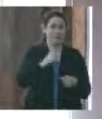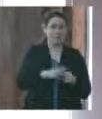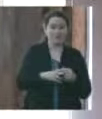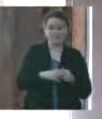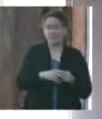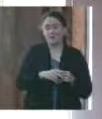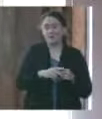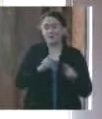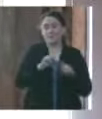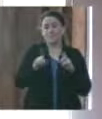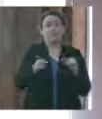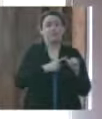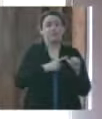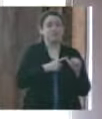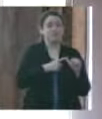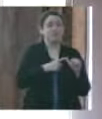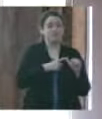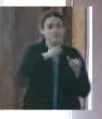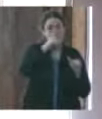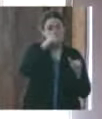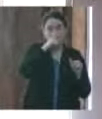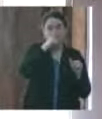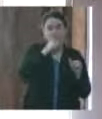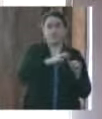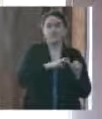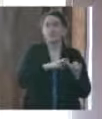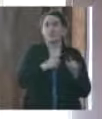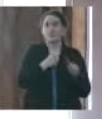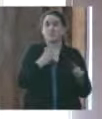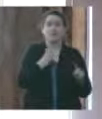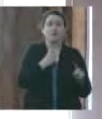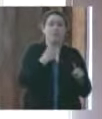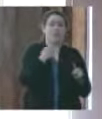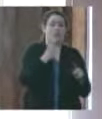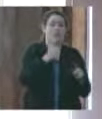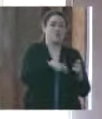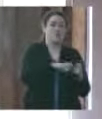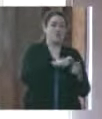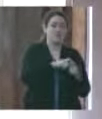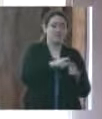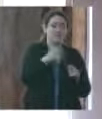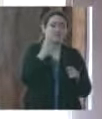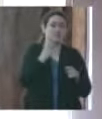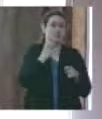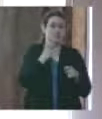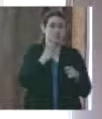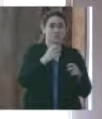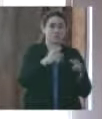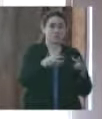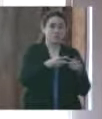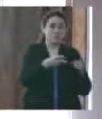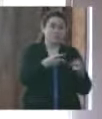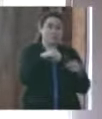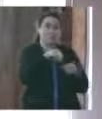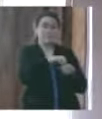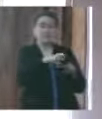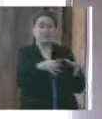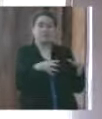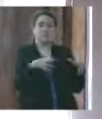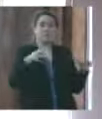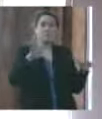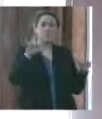The first example is from the Melghat Tiger Reserve, which is part of a 25,000 square kilometer Satpura landscape,